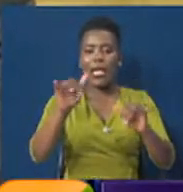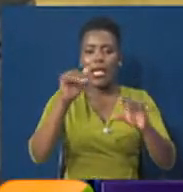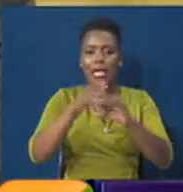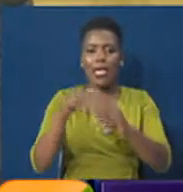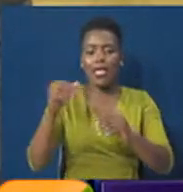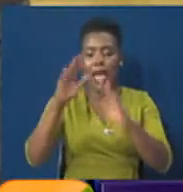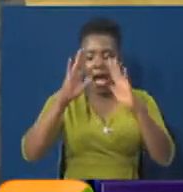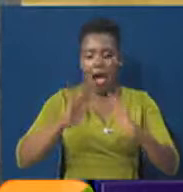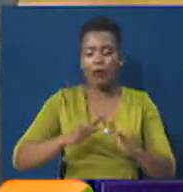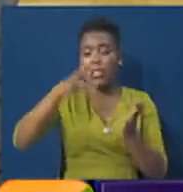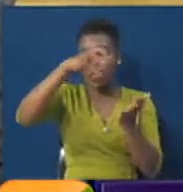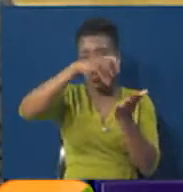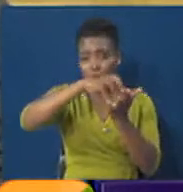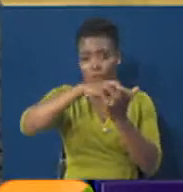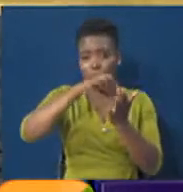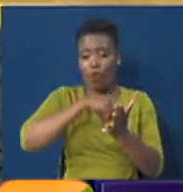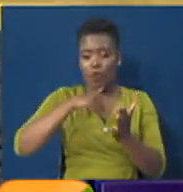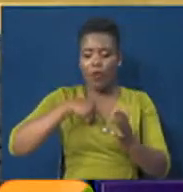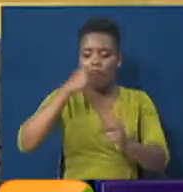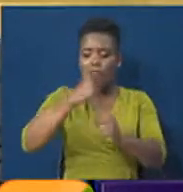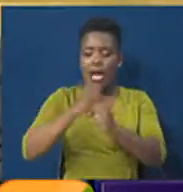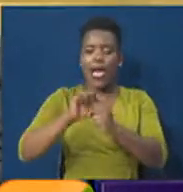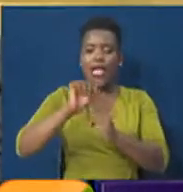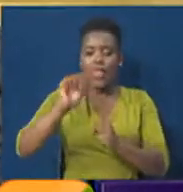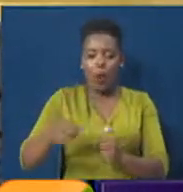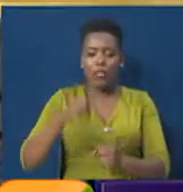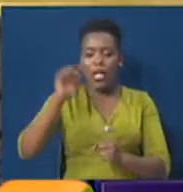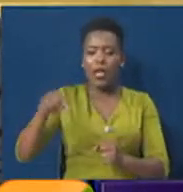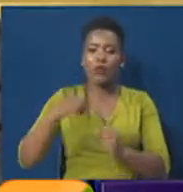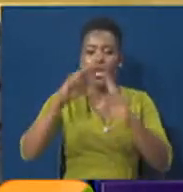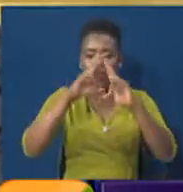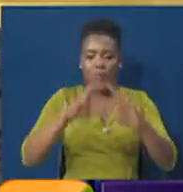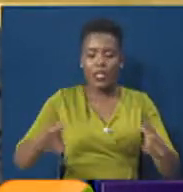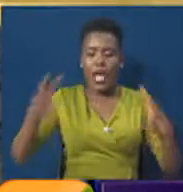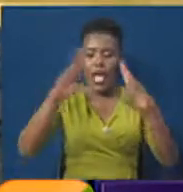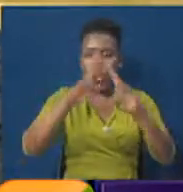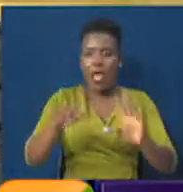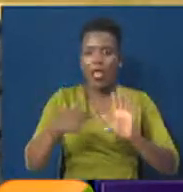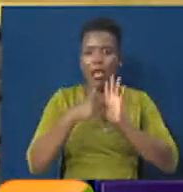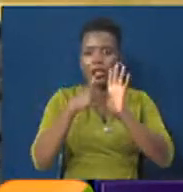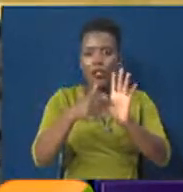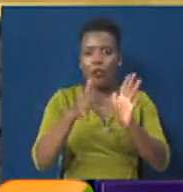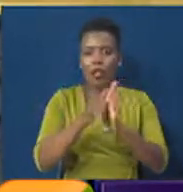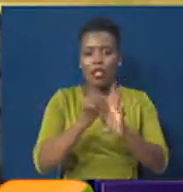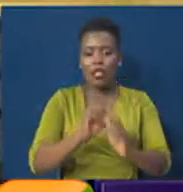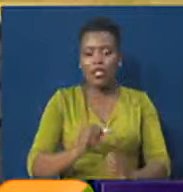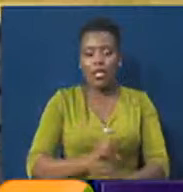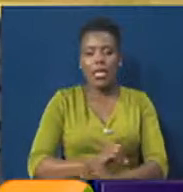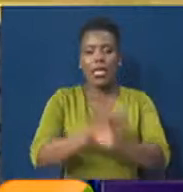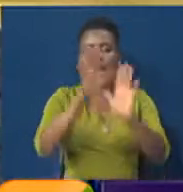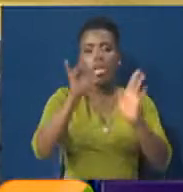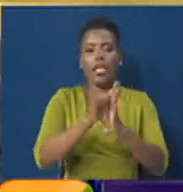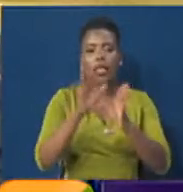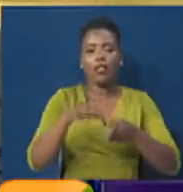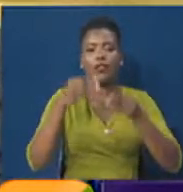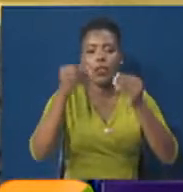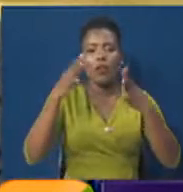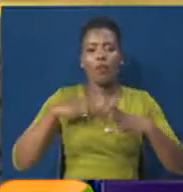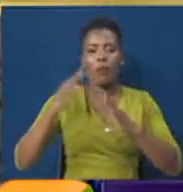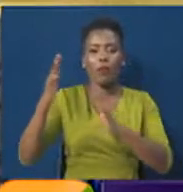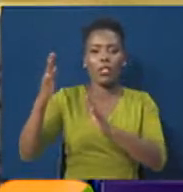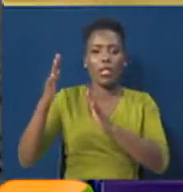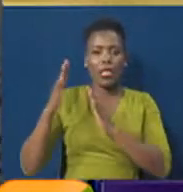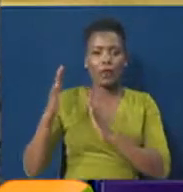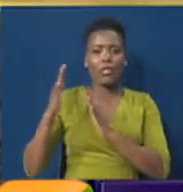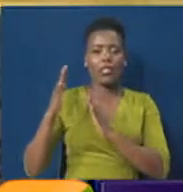housing situations. We've done thousands of studies that show quite clearly that you give people security of tenure, you give